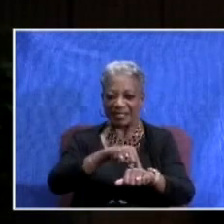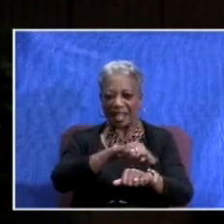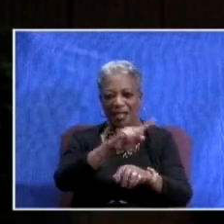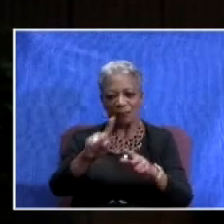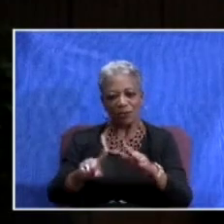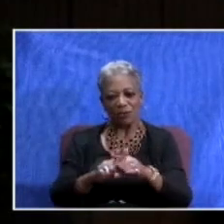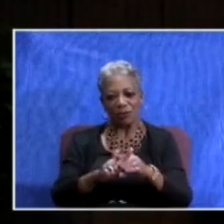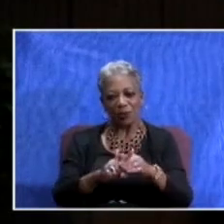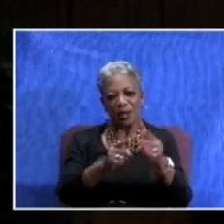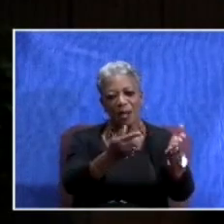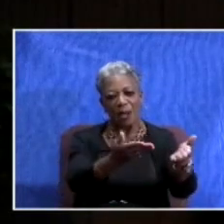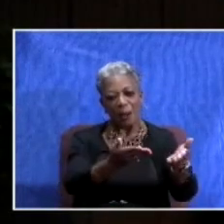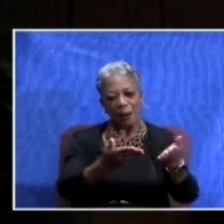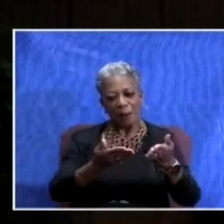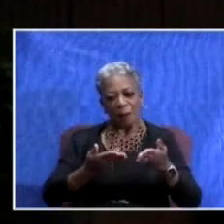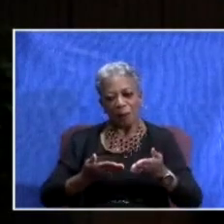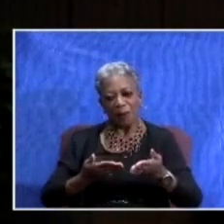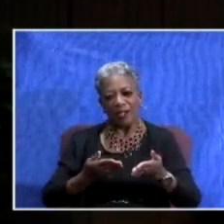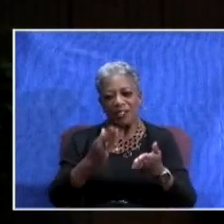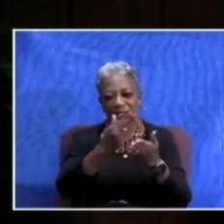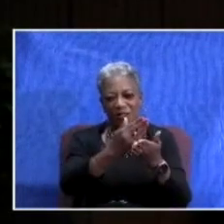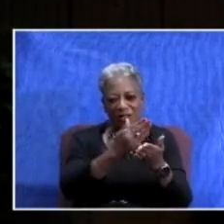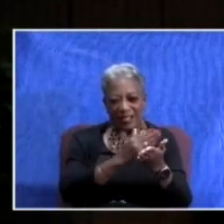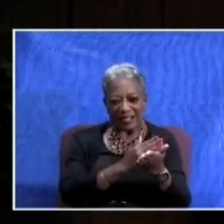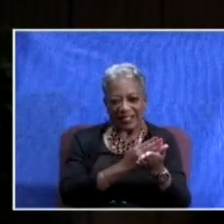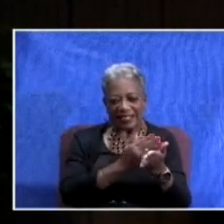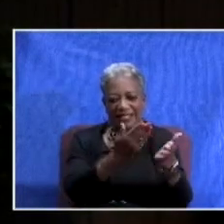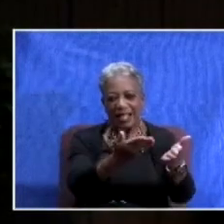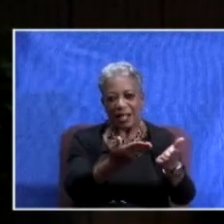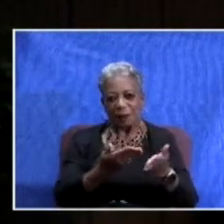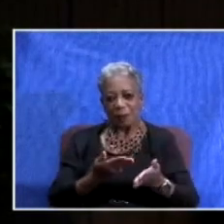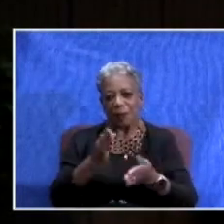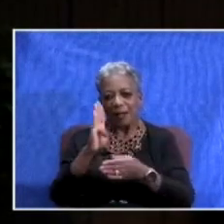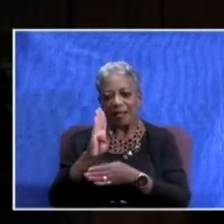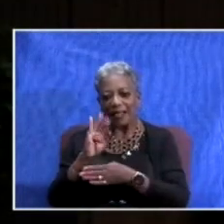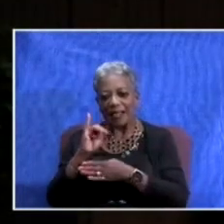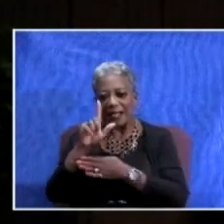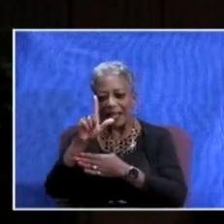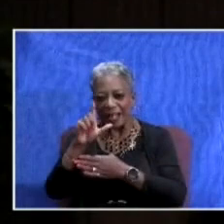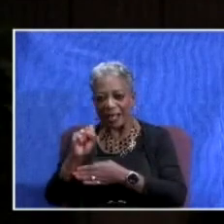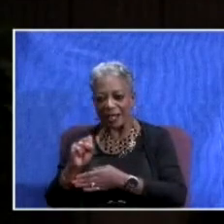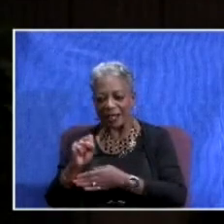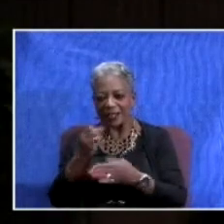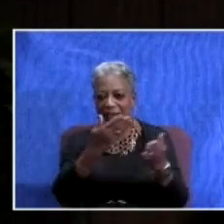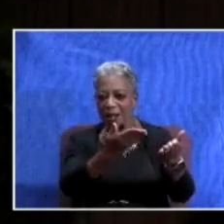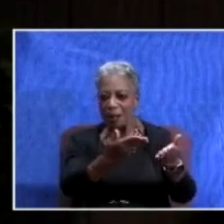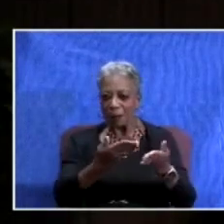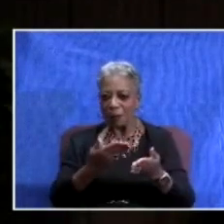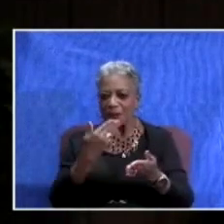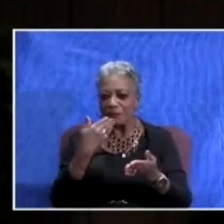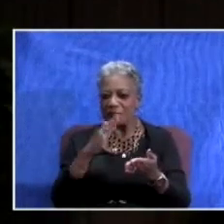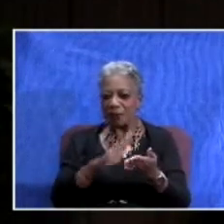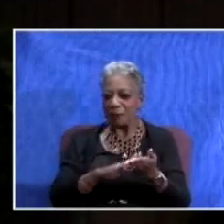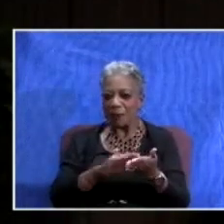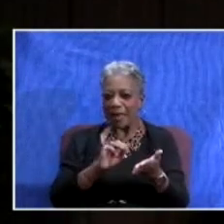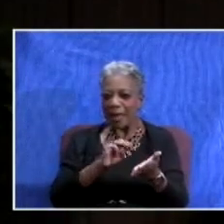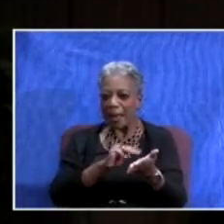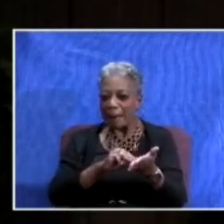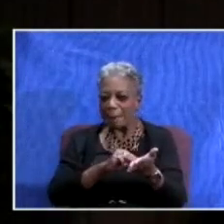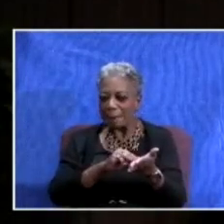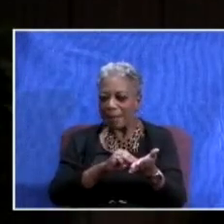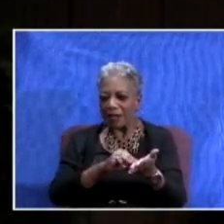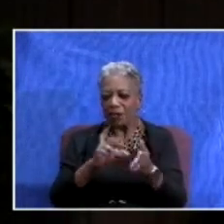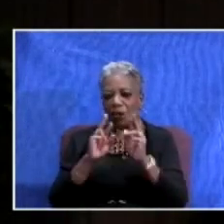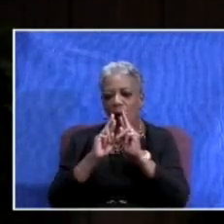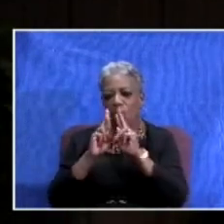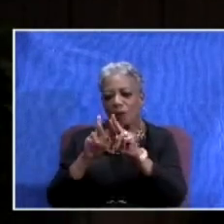bring your bills. We're going to pray about your bills. Bring the bed medical report, whatever it is. Trouble,